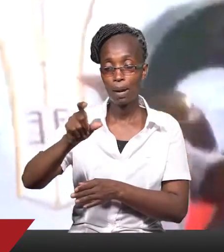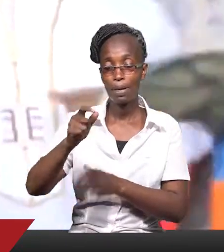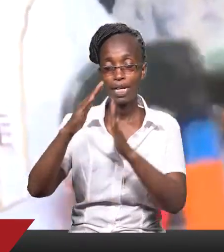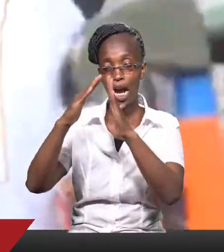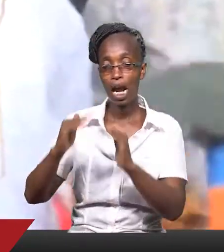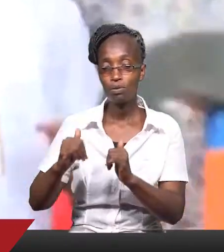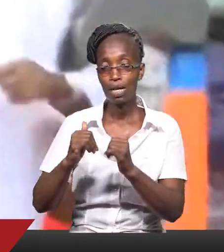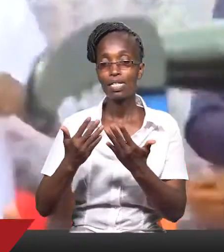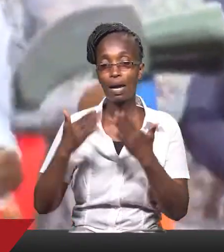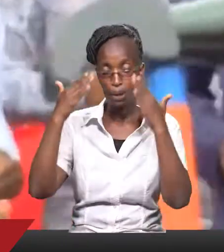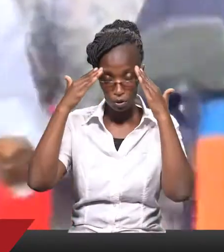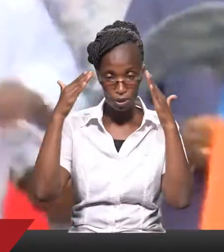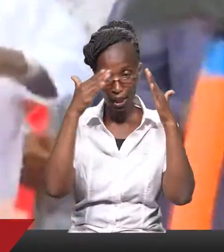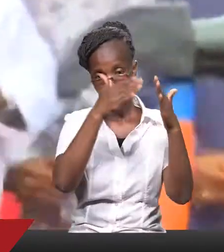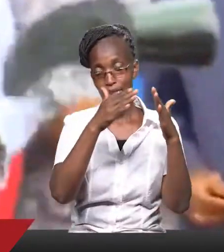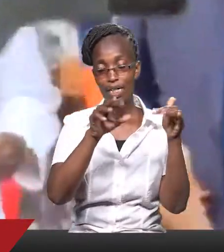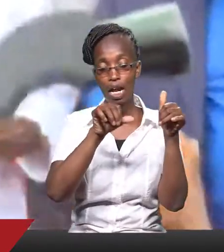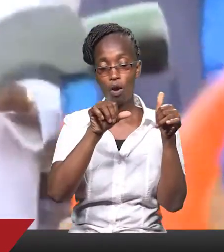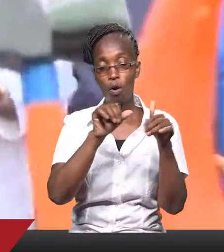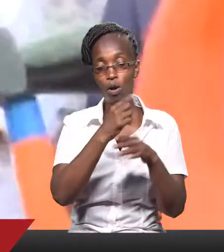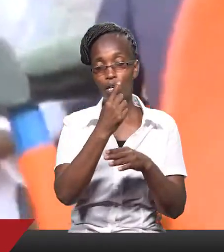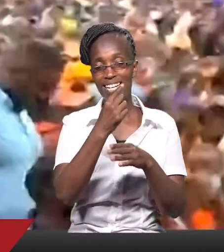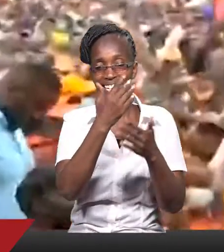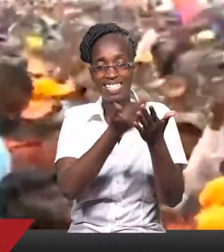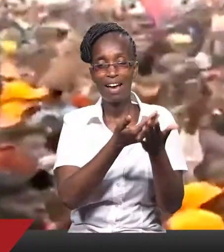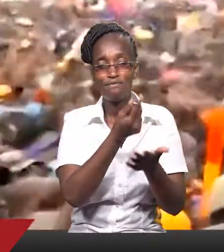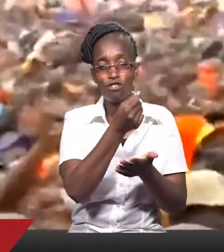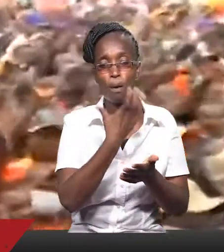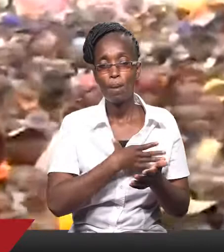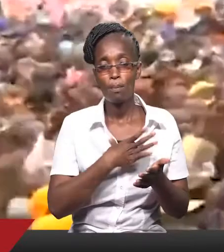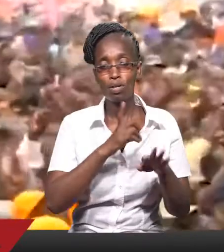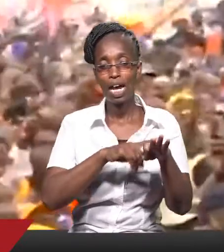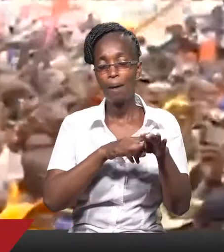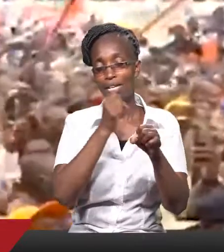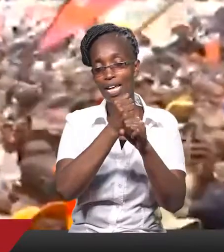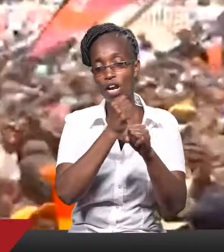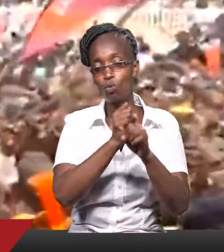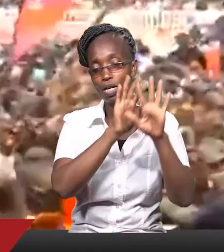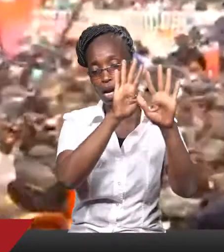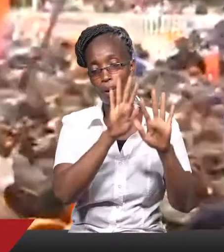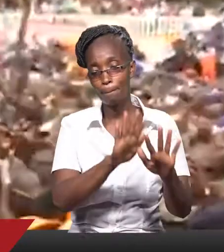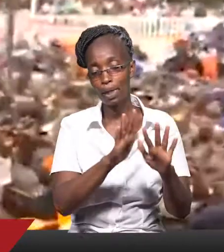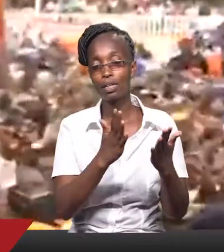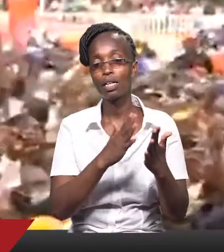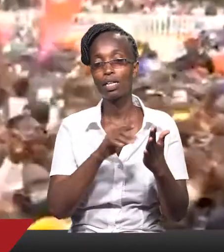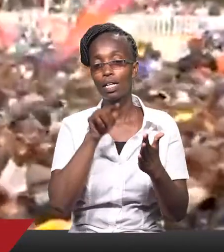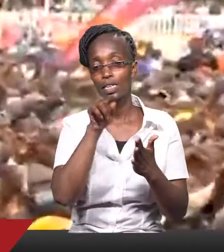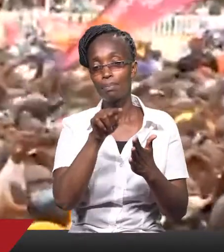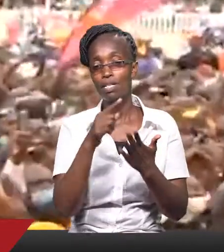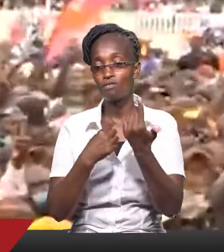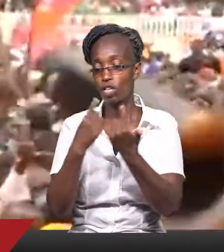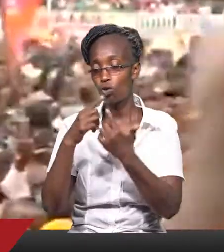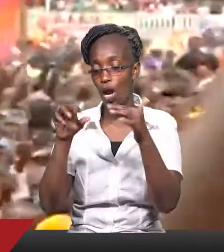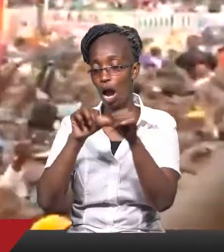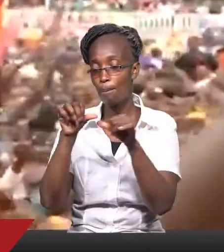vya habari vimekuwa vikipendelea wawaniaji wengine kwa kupeperusha hewani wanapokampeni.